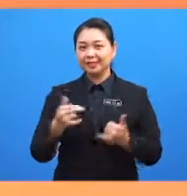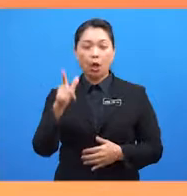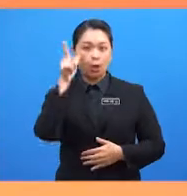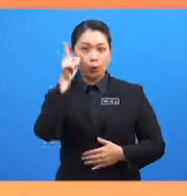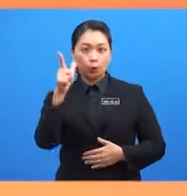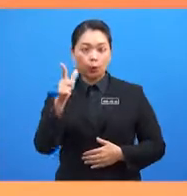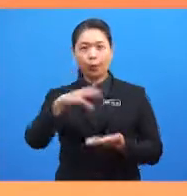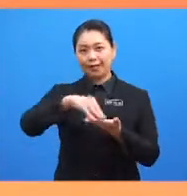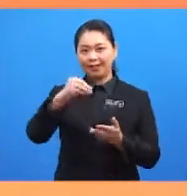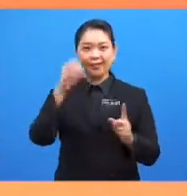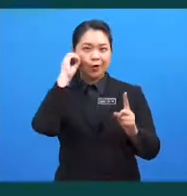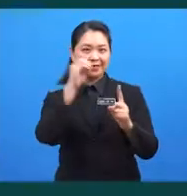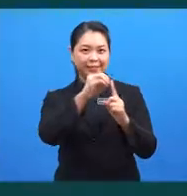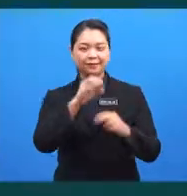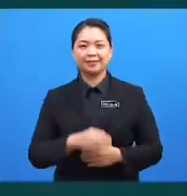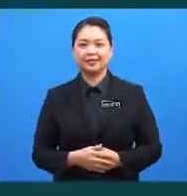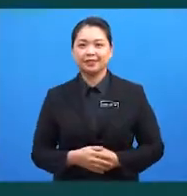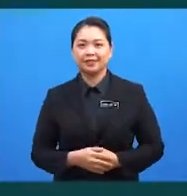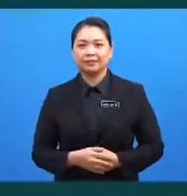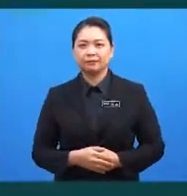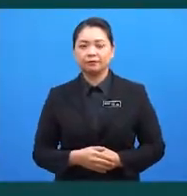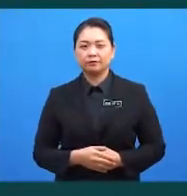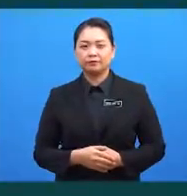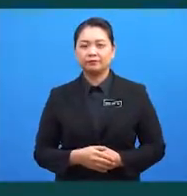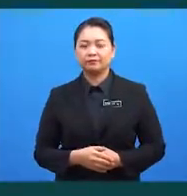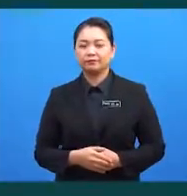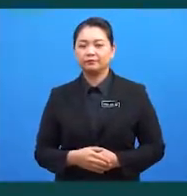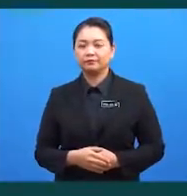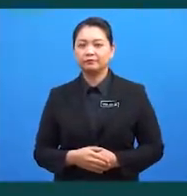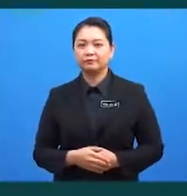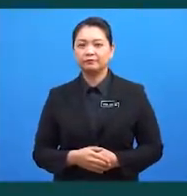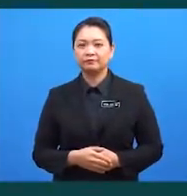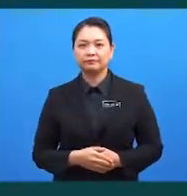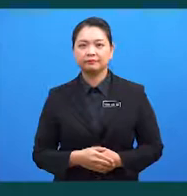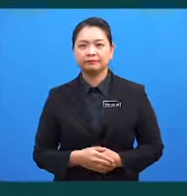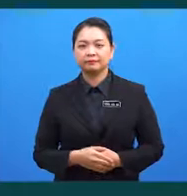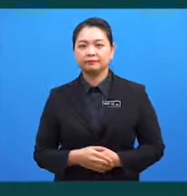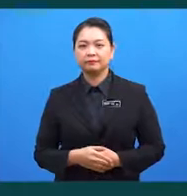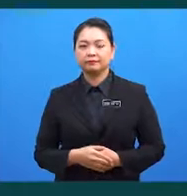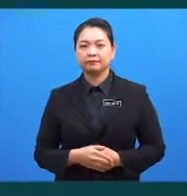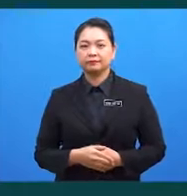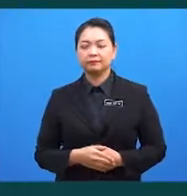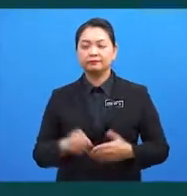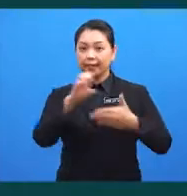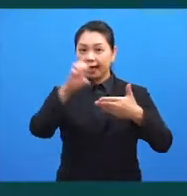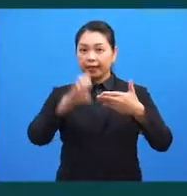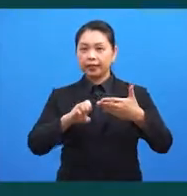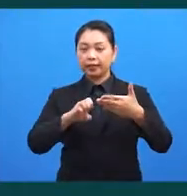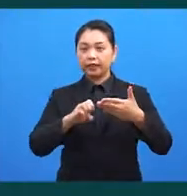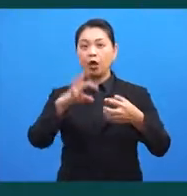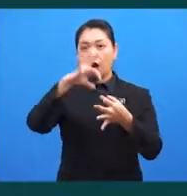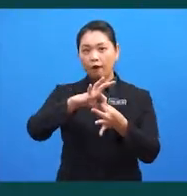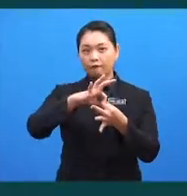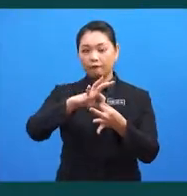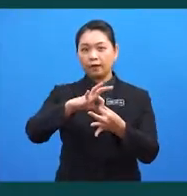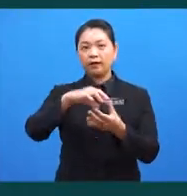learning objectives. What are you going to learn in this lesson? By the end of this lesson,